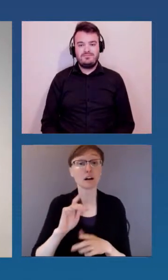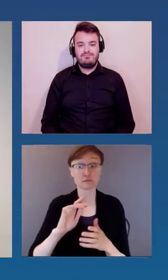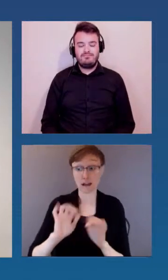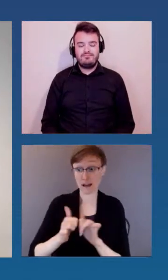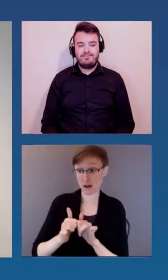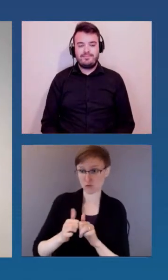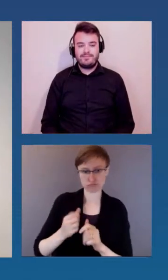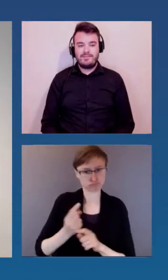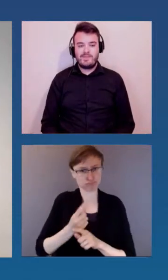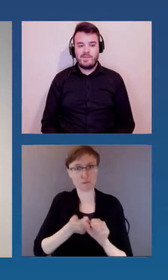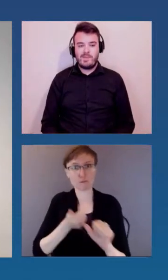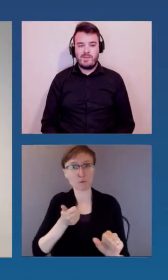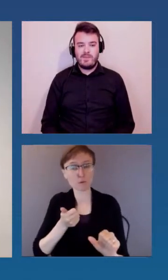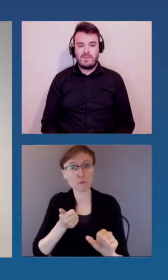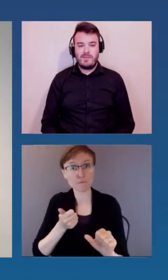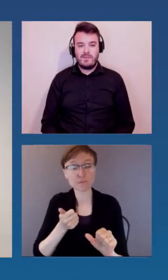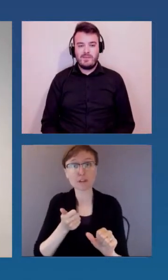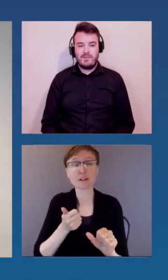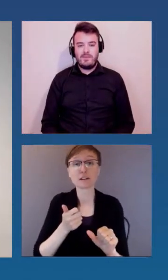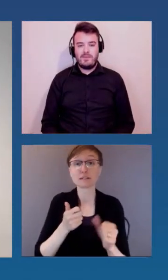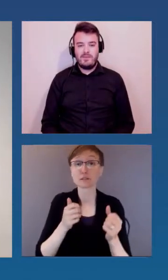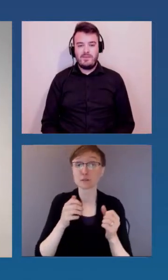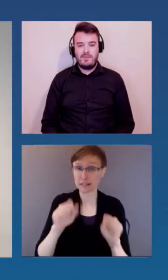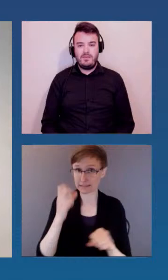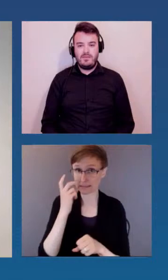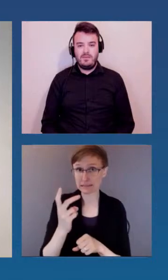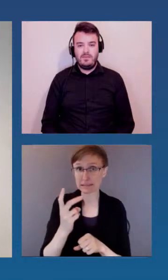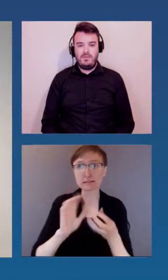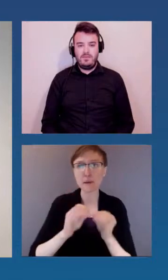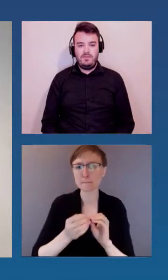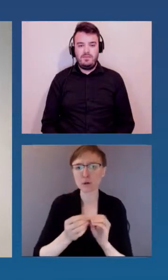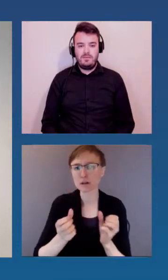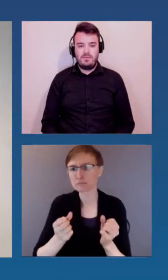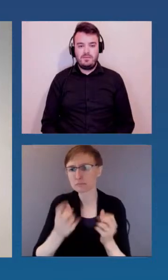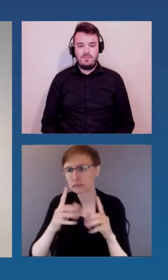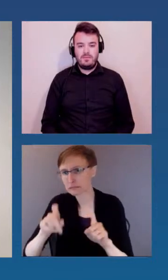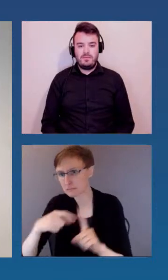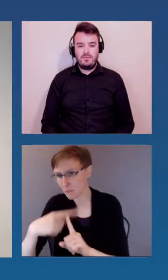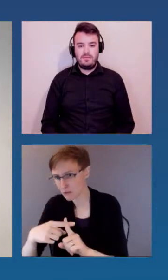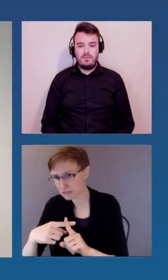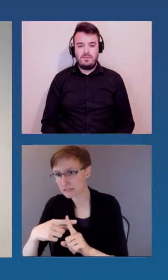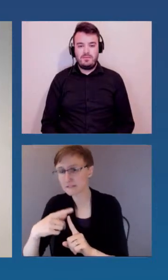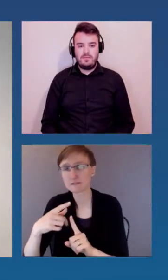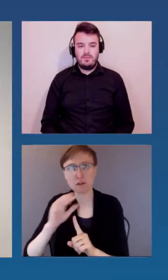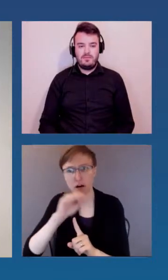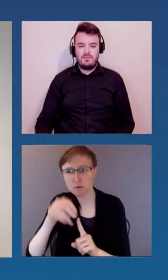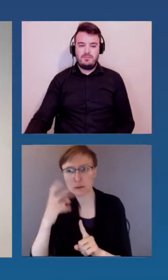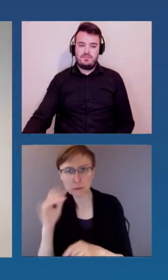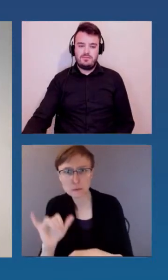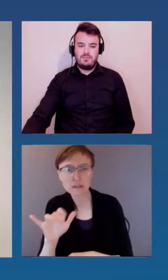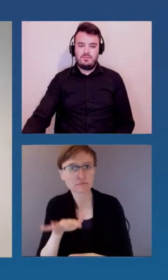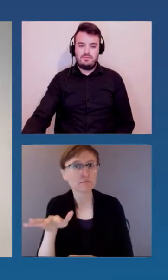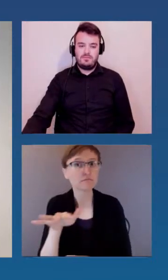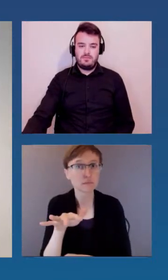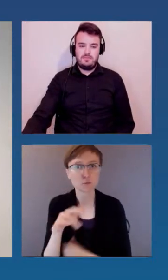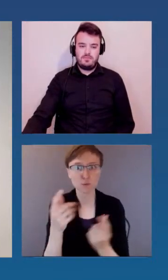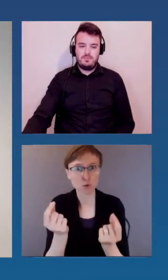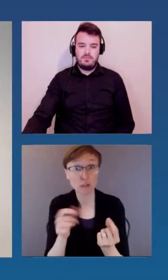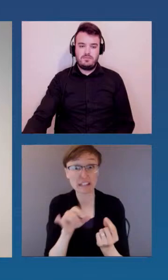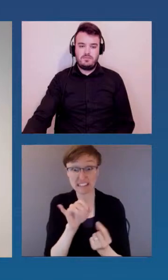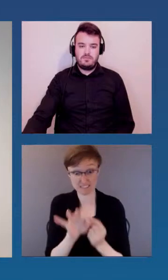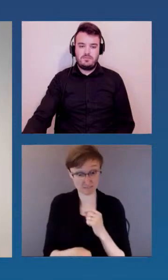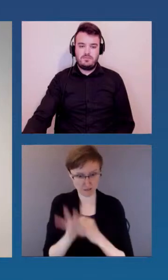étape de votre parcours éducatif. And I imagine students will be on their computers more than ever. So while